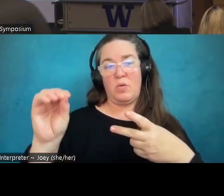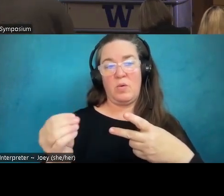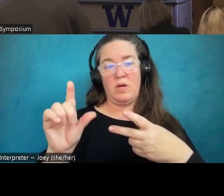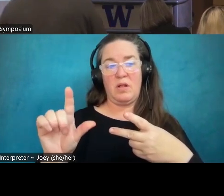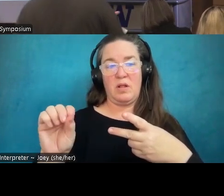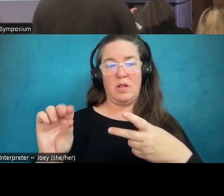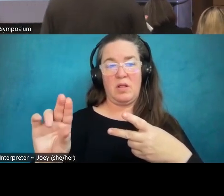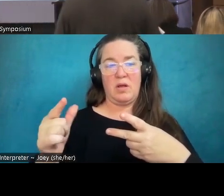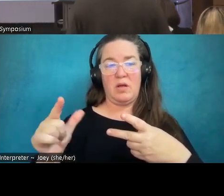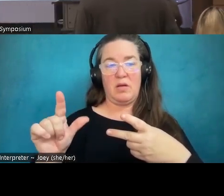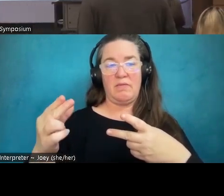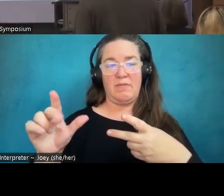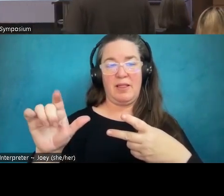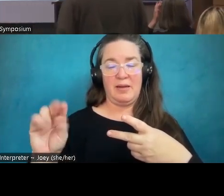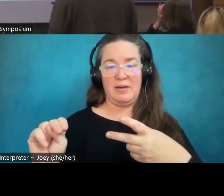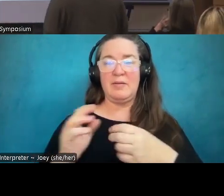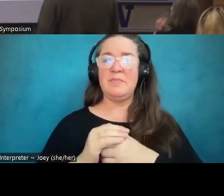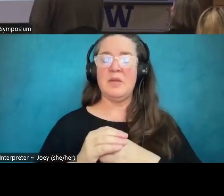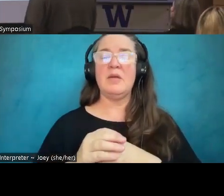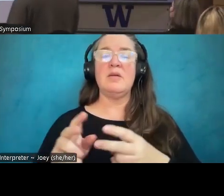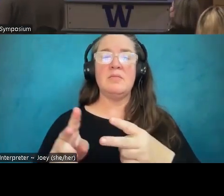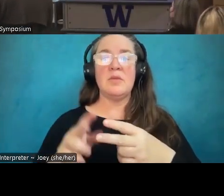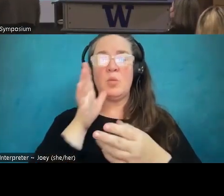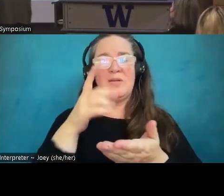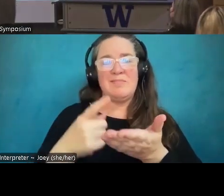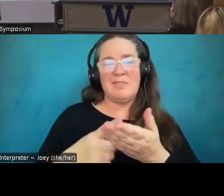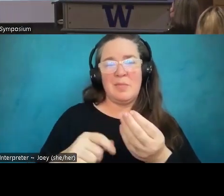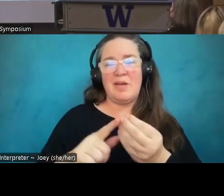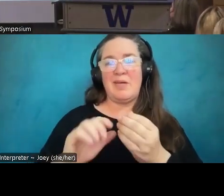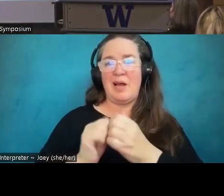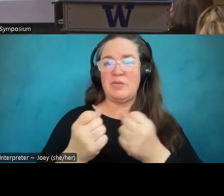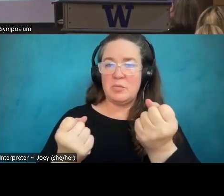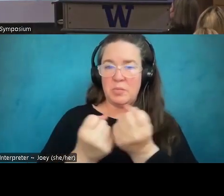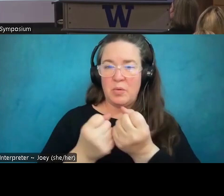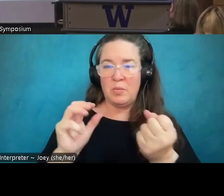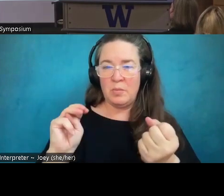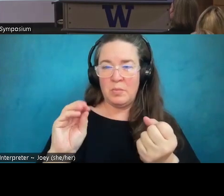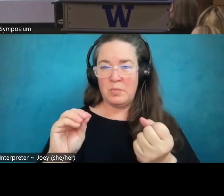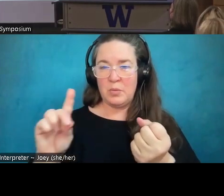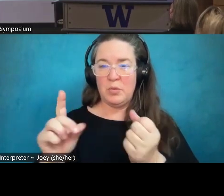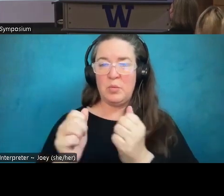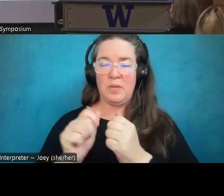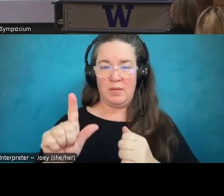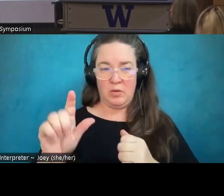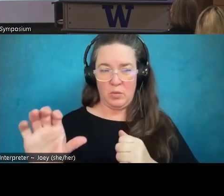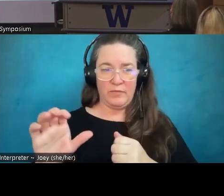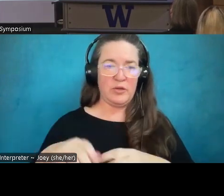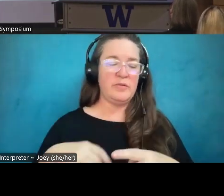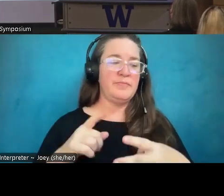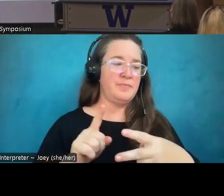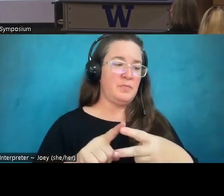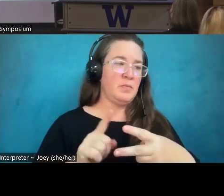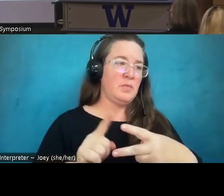COVID. Dr. Kristen O'Loughlin is a postdoctoral fellow in the UW's Department of